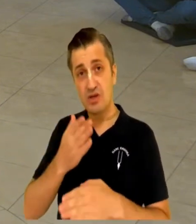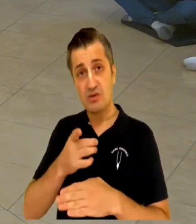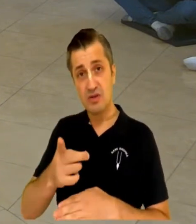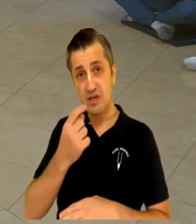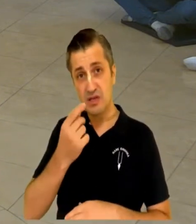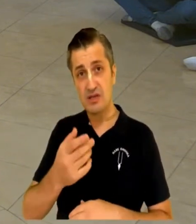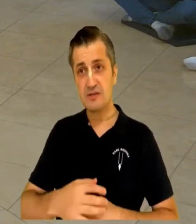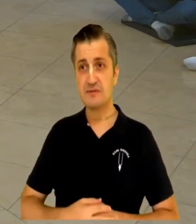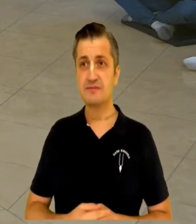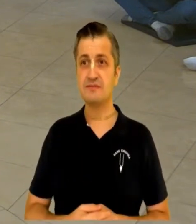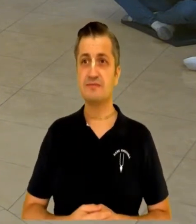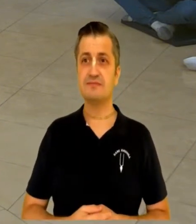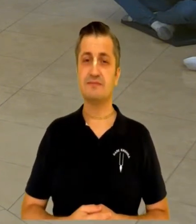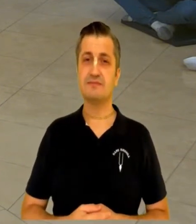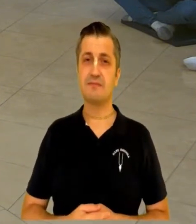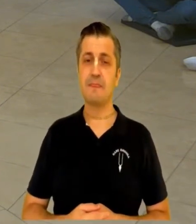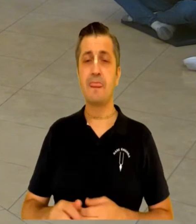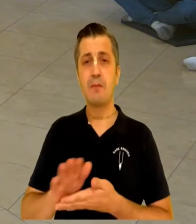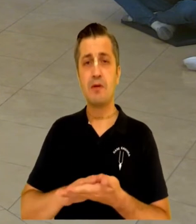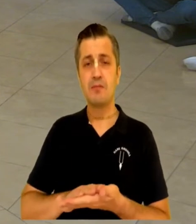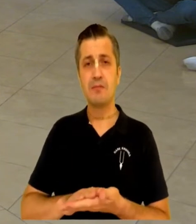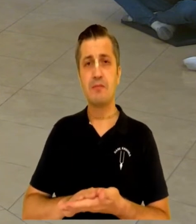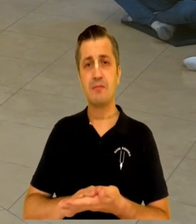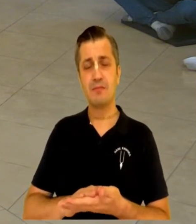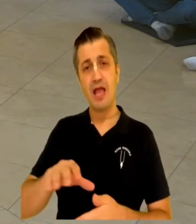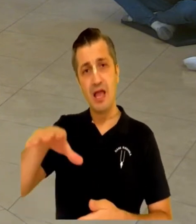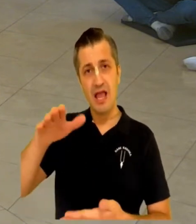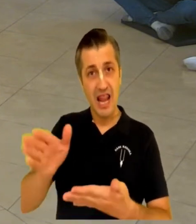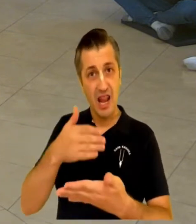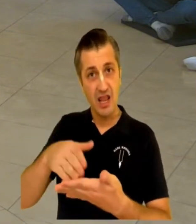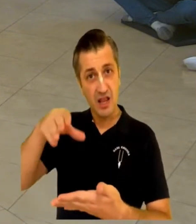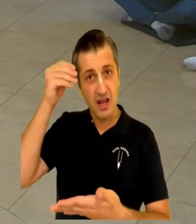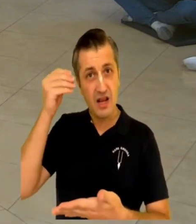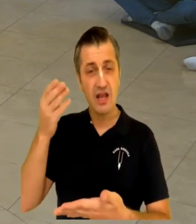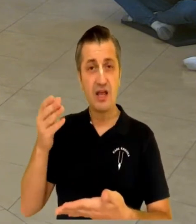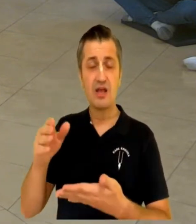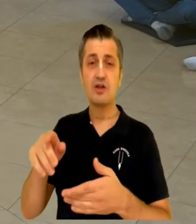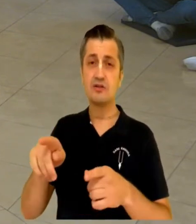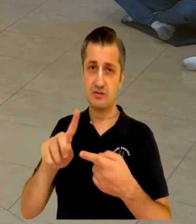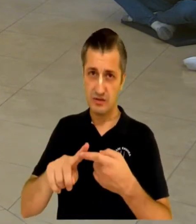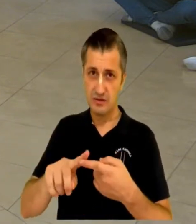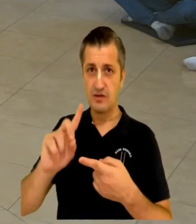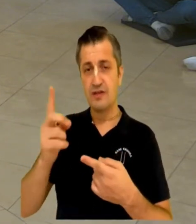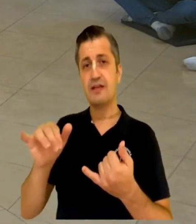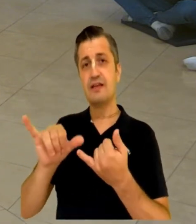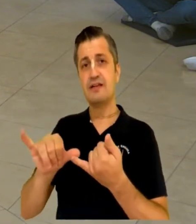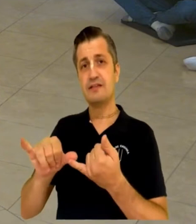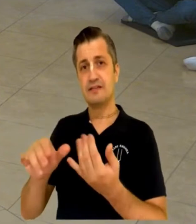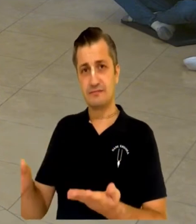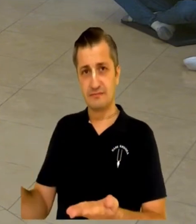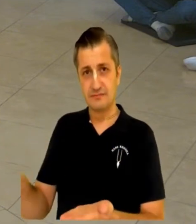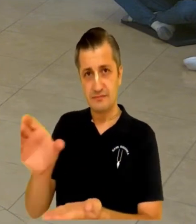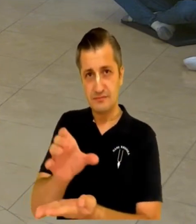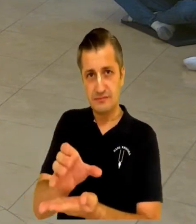as long as we're really learning the lesson, and also by putting Krishna into the center, we can see, okay, that happened for a reason,